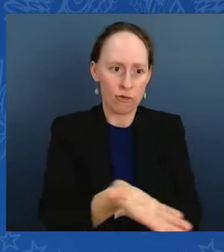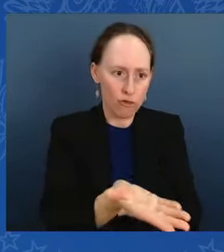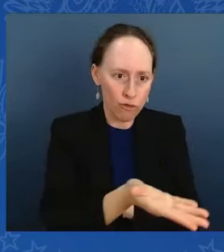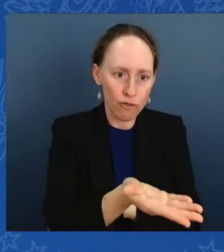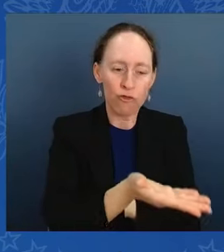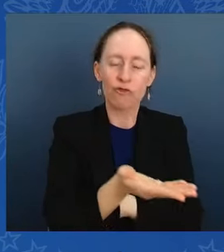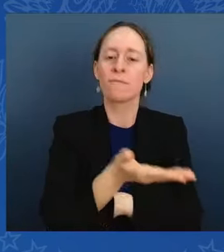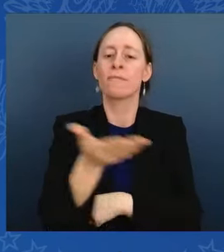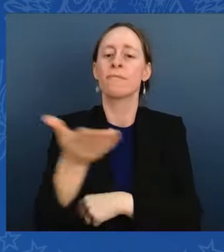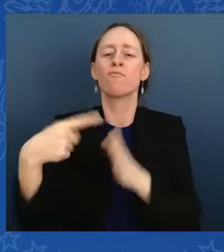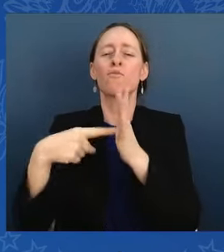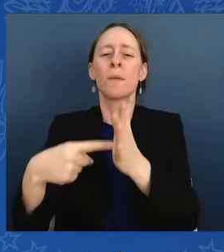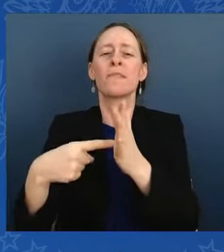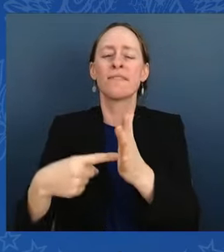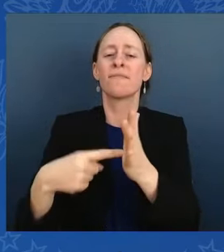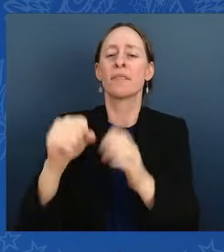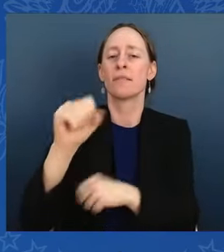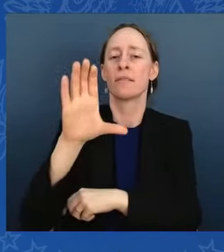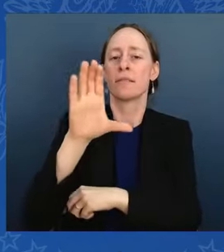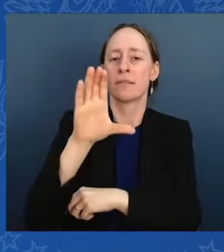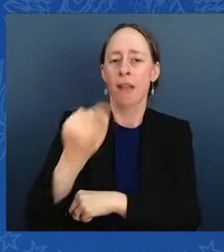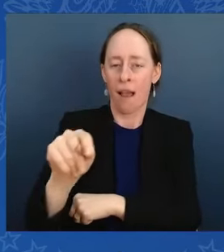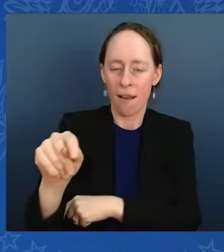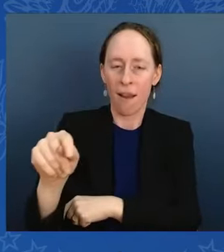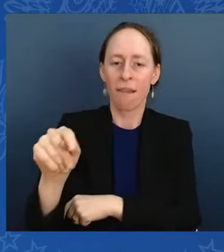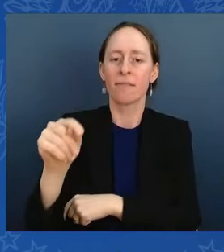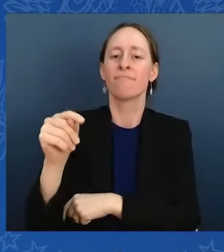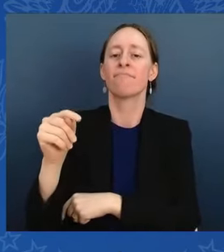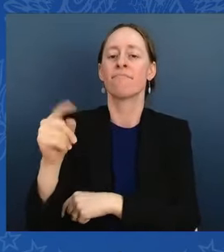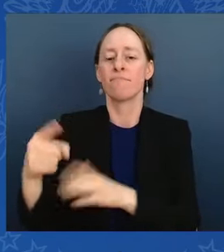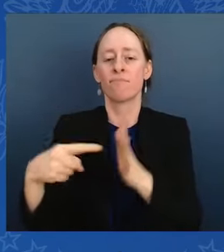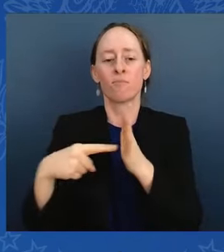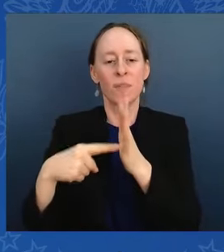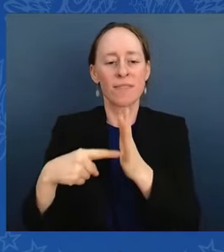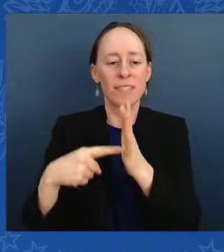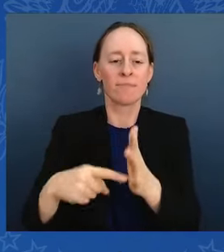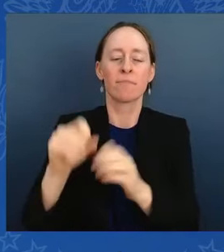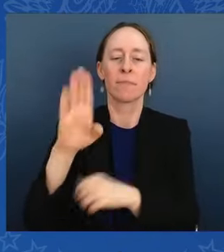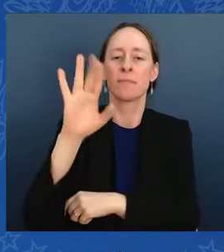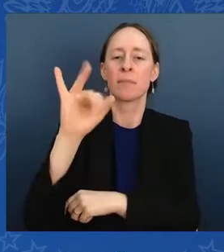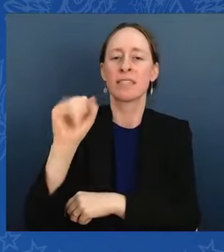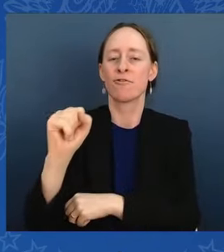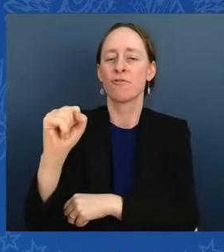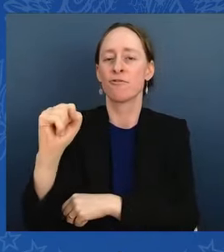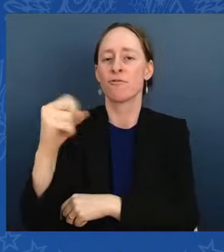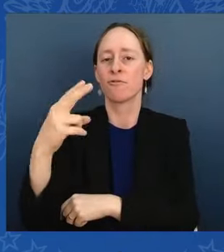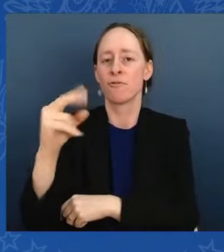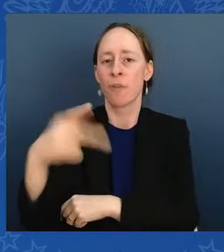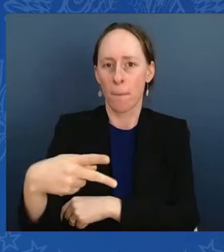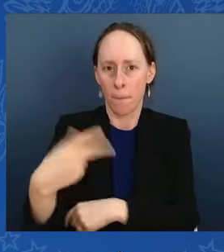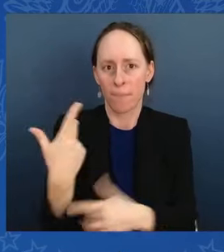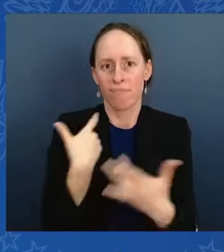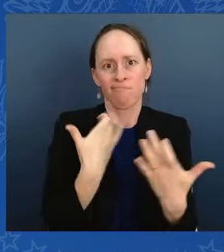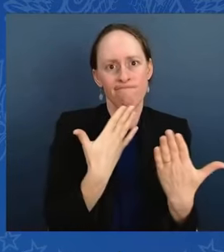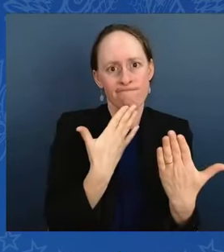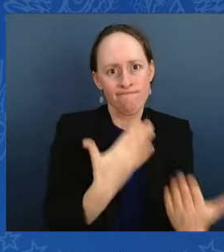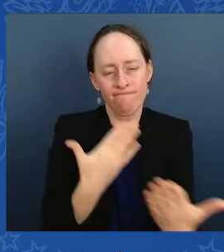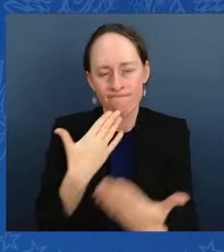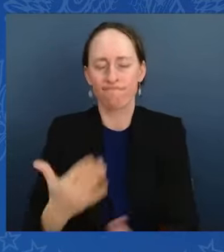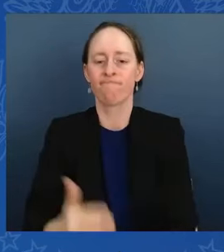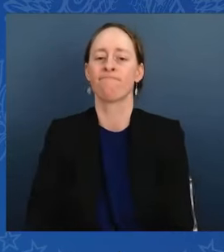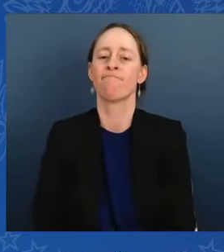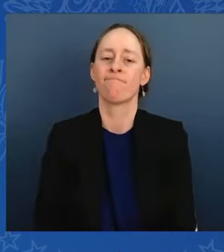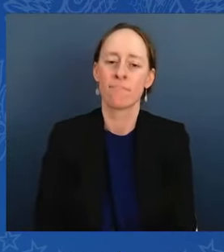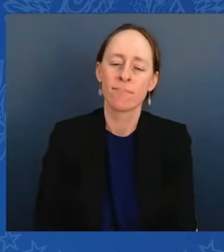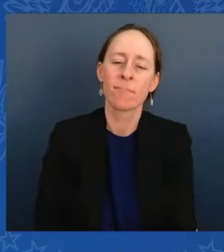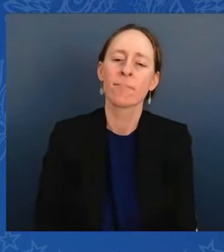aside. Again, it's not one state versus other, it's the United States. You know, no Democrats or Republicans out